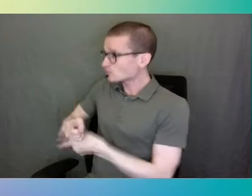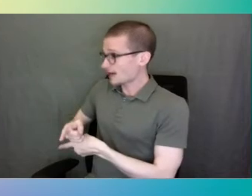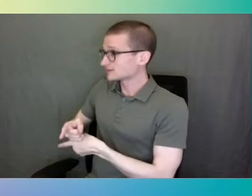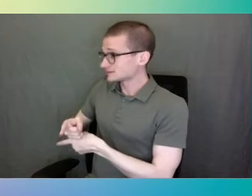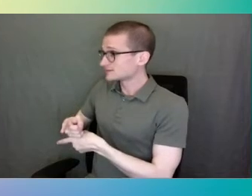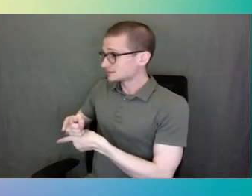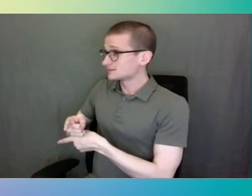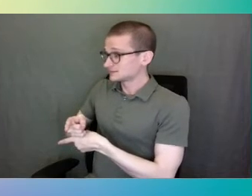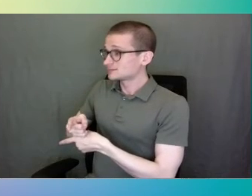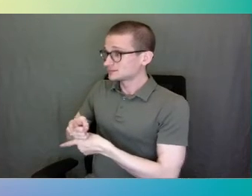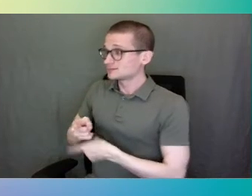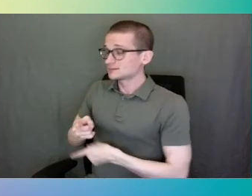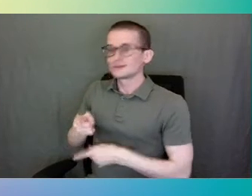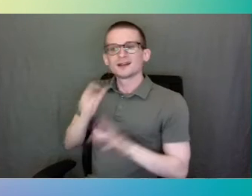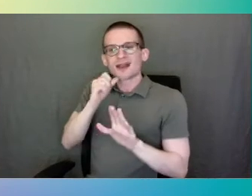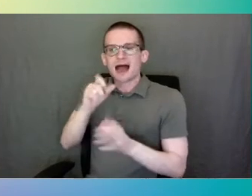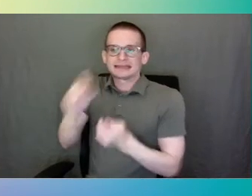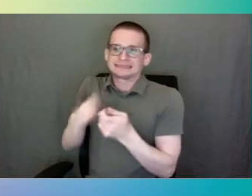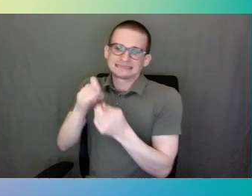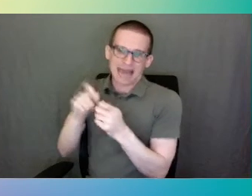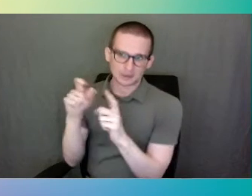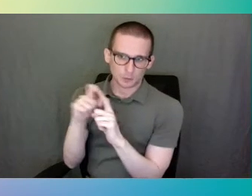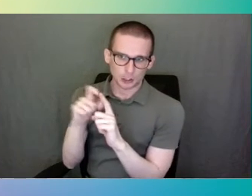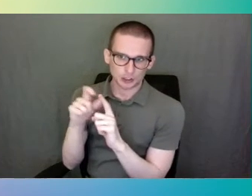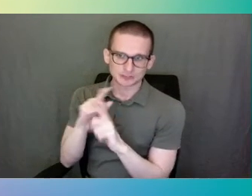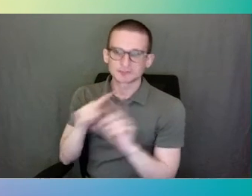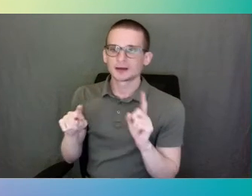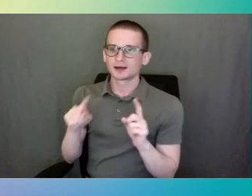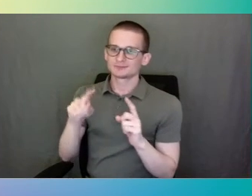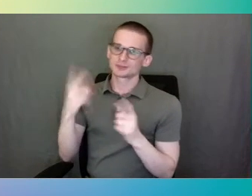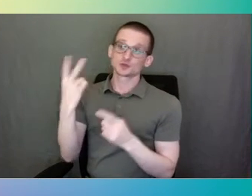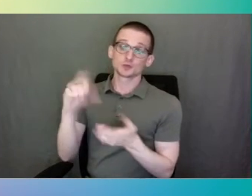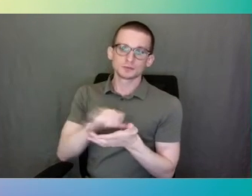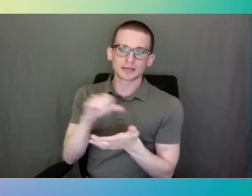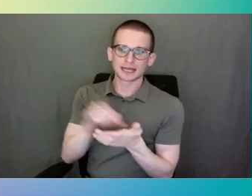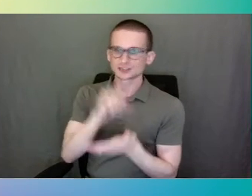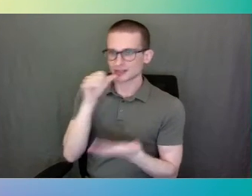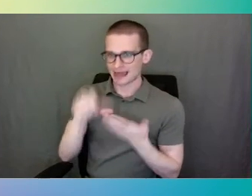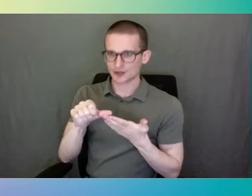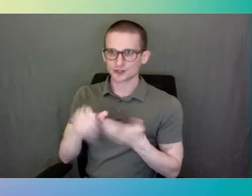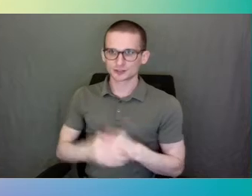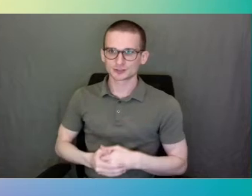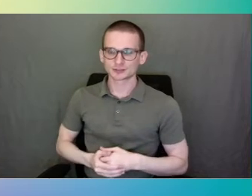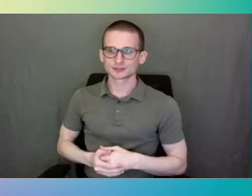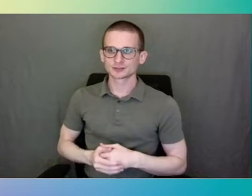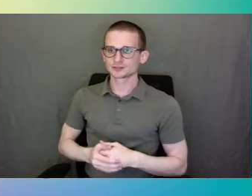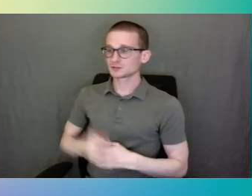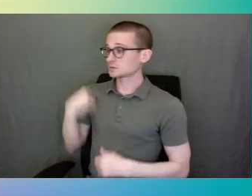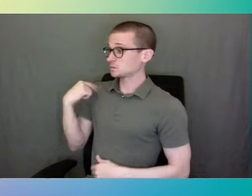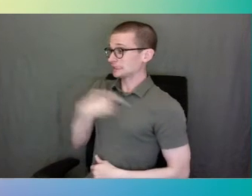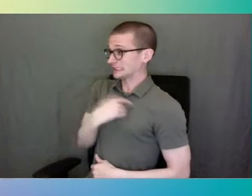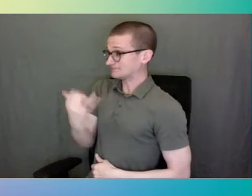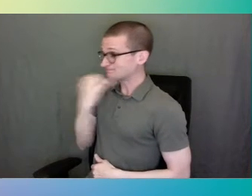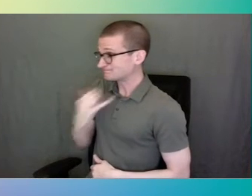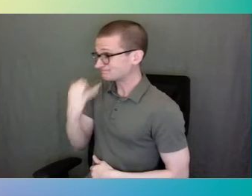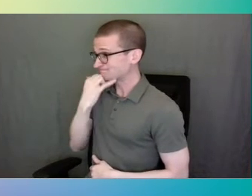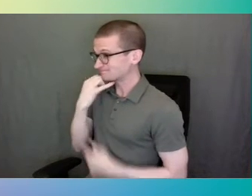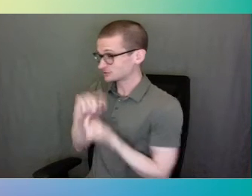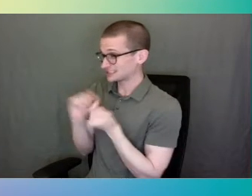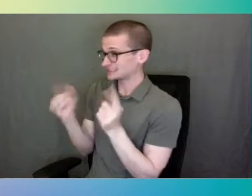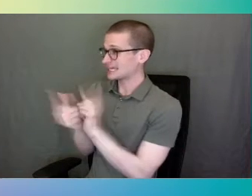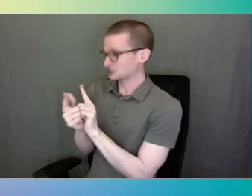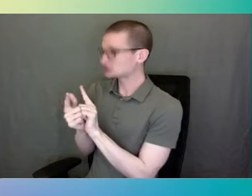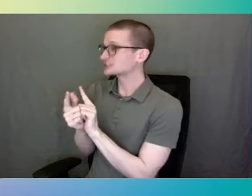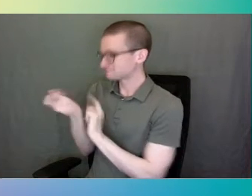right. Not in those words, but 2-page letter. We made a mistake in this translation. I get what you're